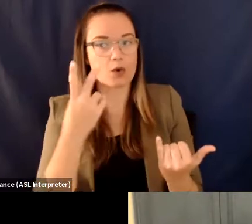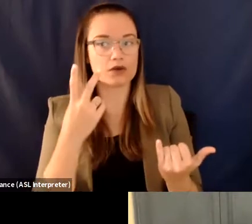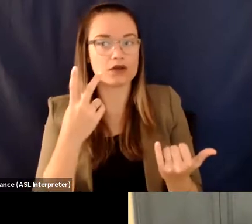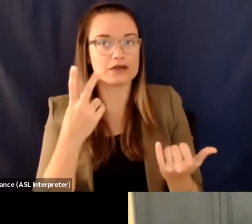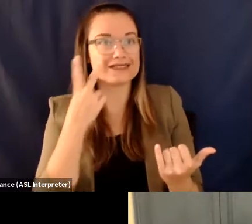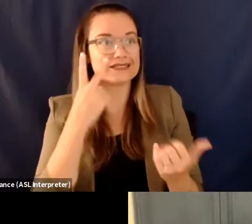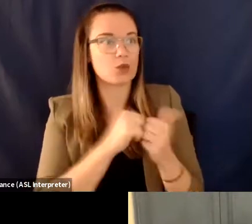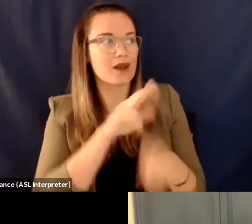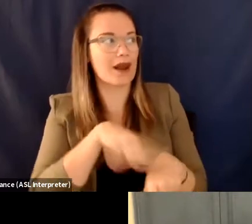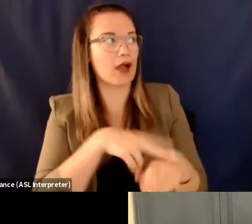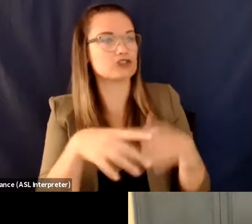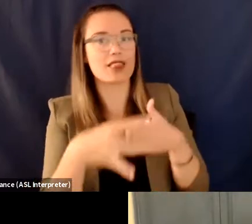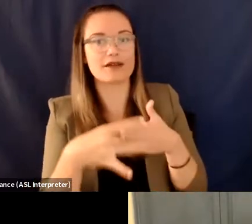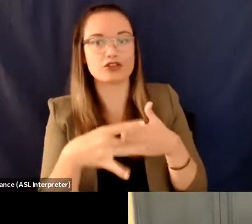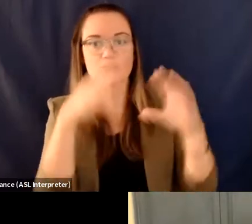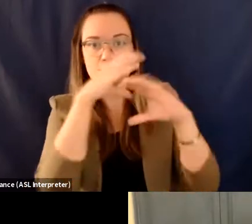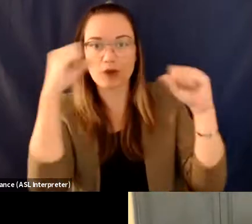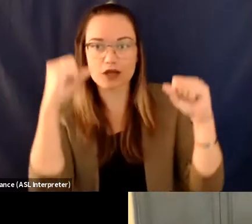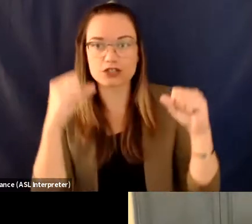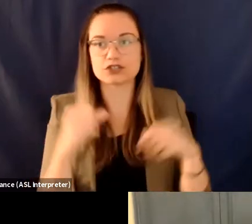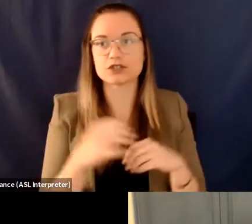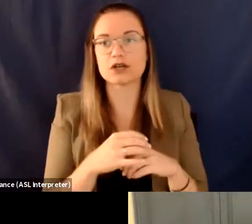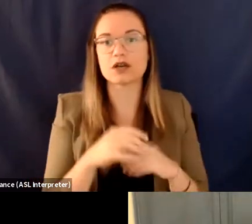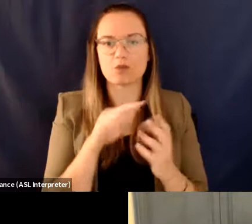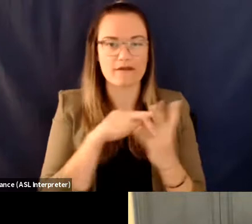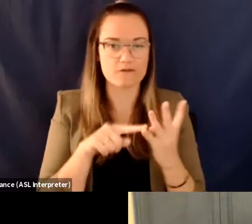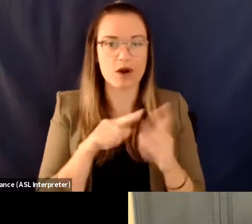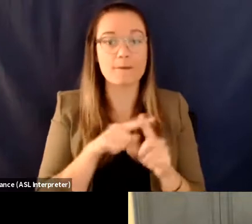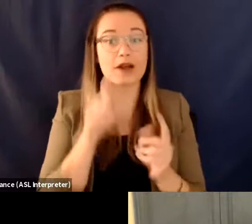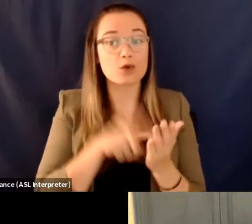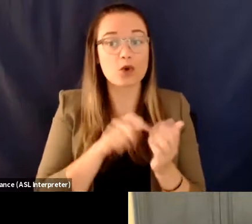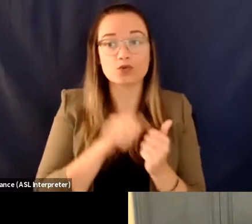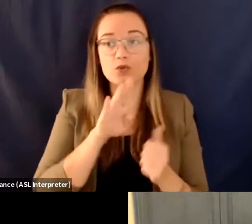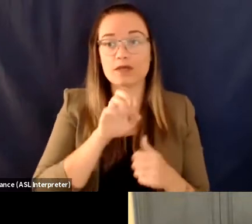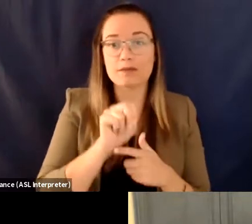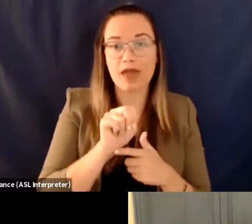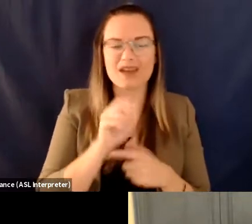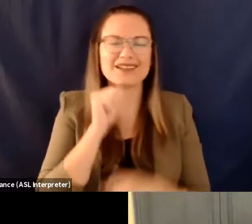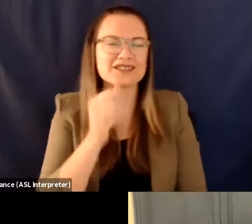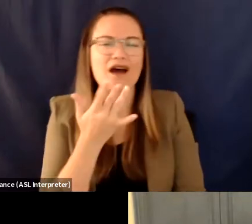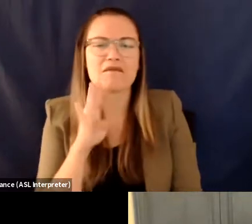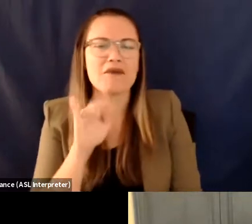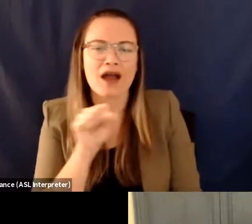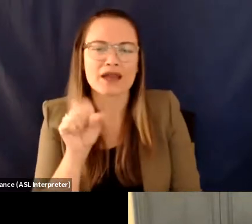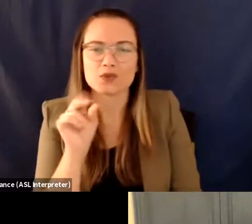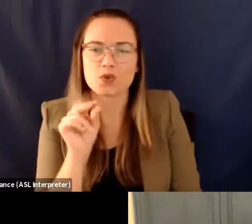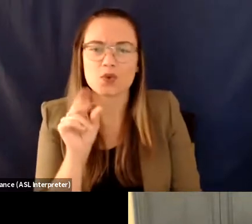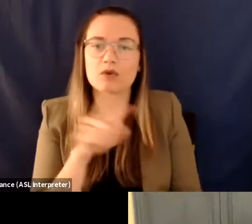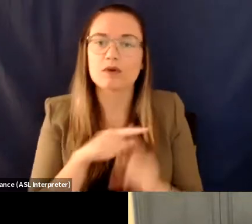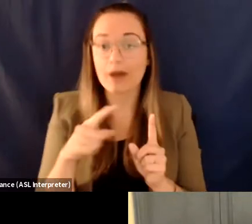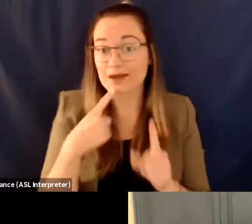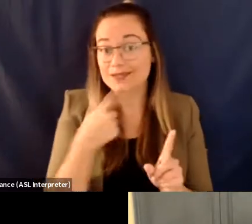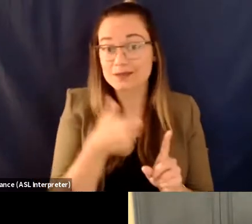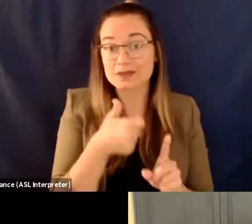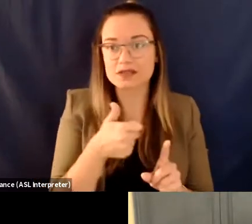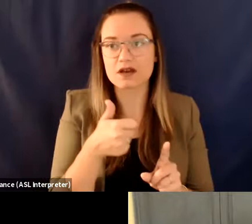national leadership? I won't name names, but, you know, and we see that with Ben, and it's not bias. It's just, he says himself, you know,